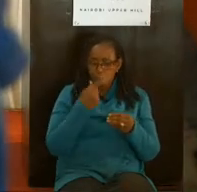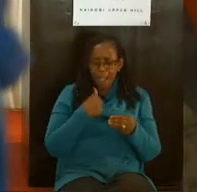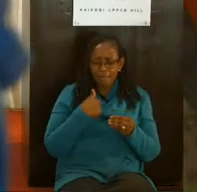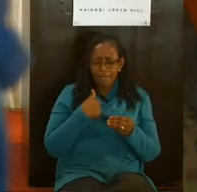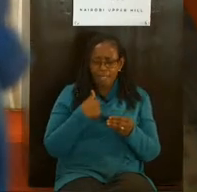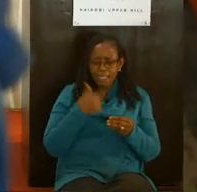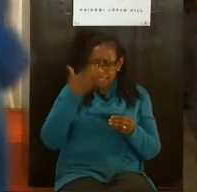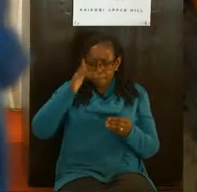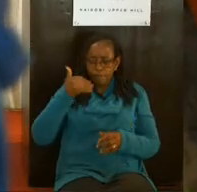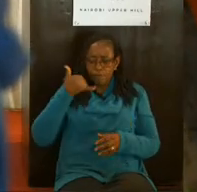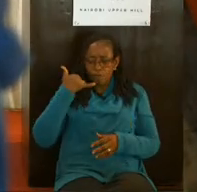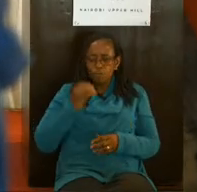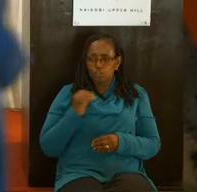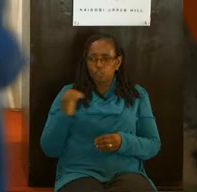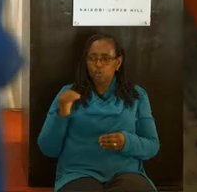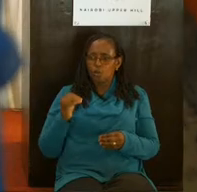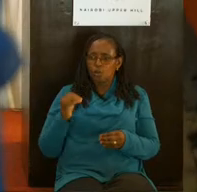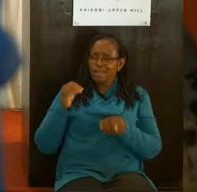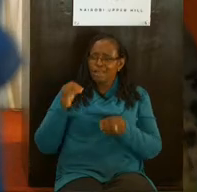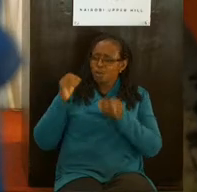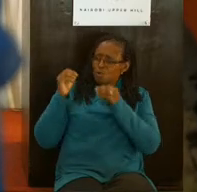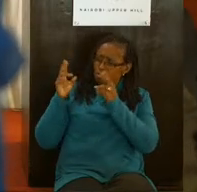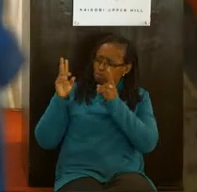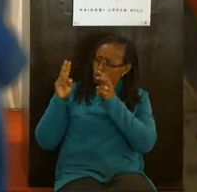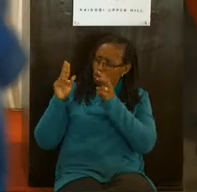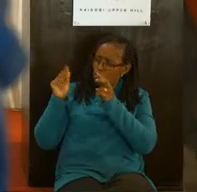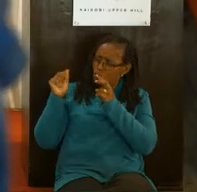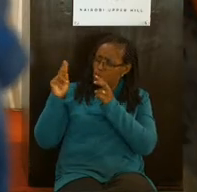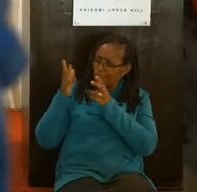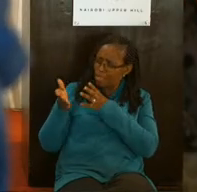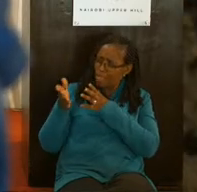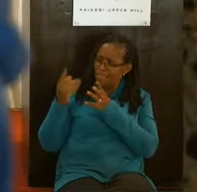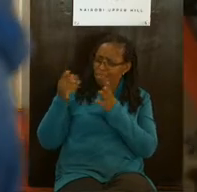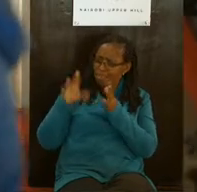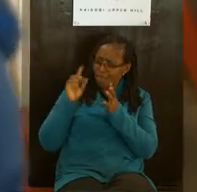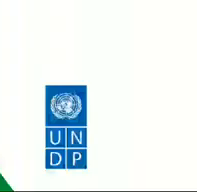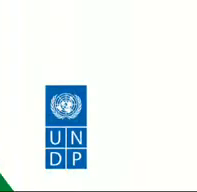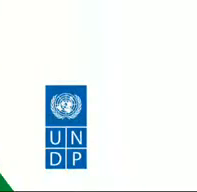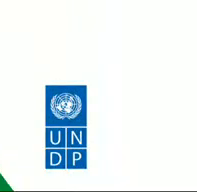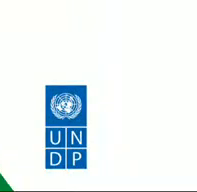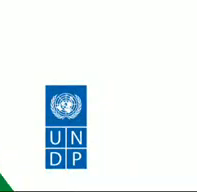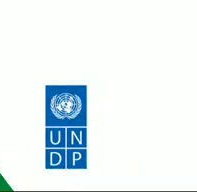smartphones is their router for them because they find their details there